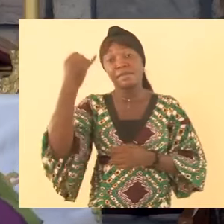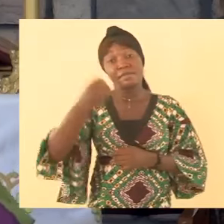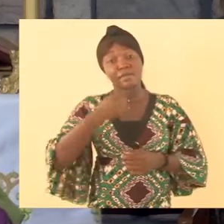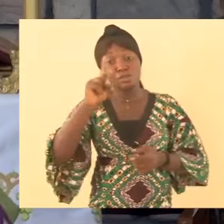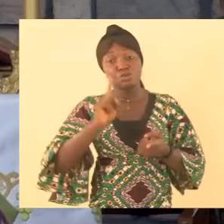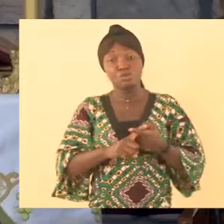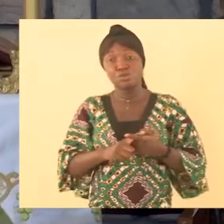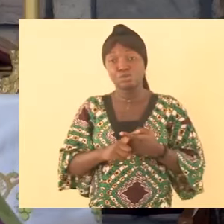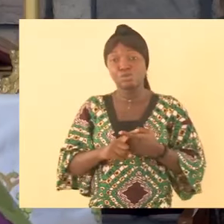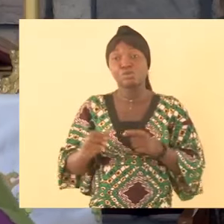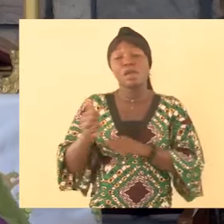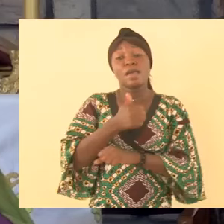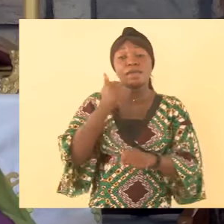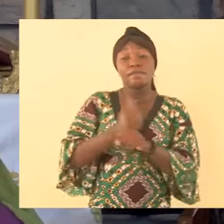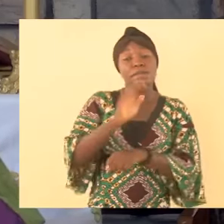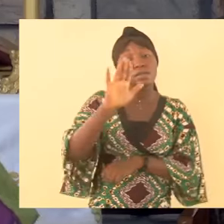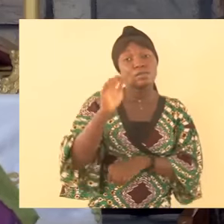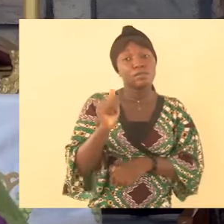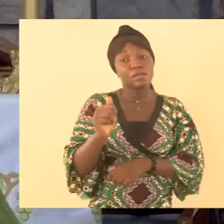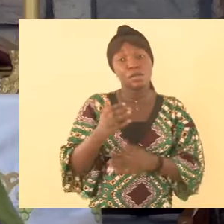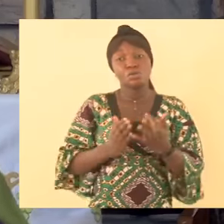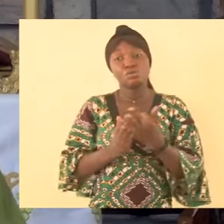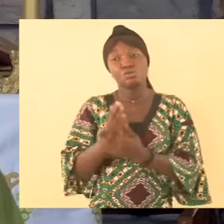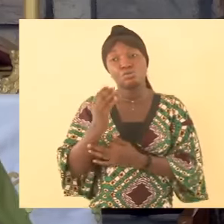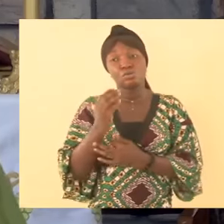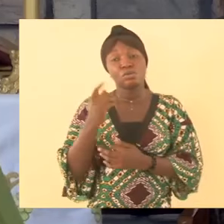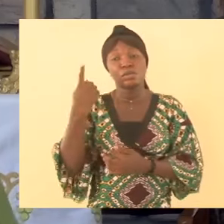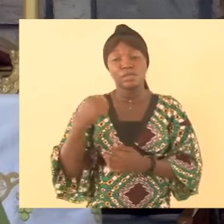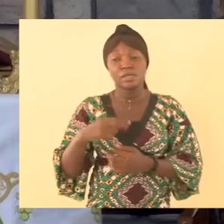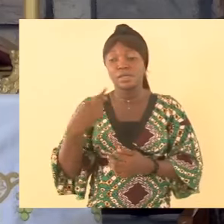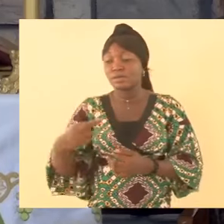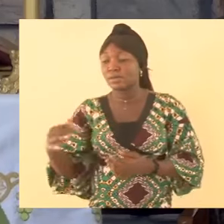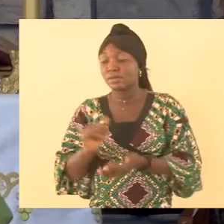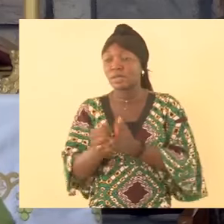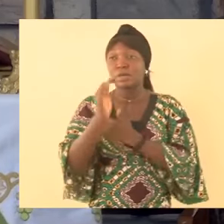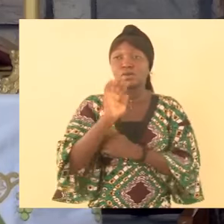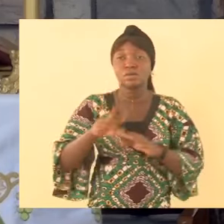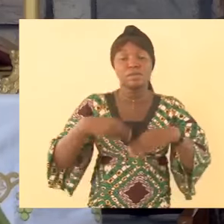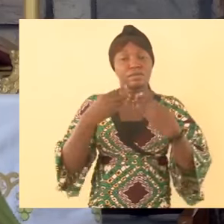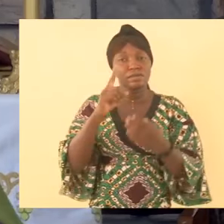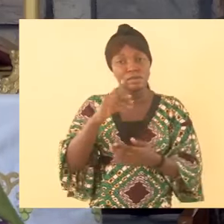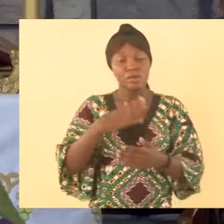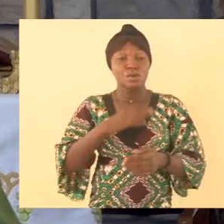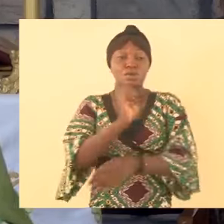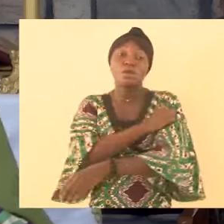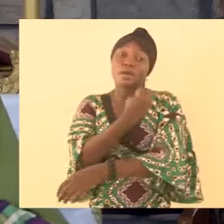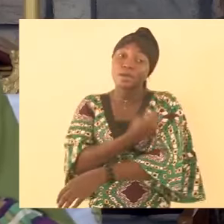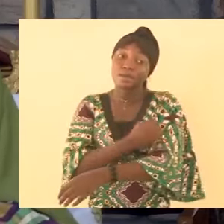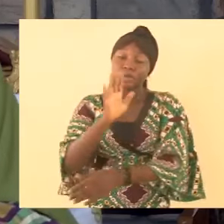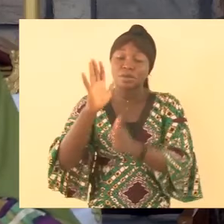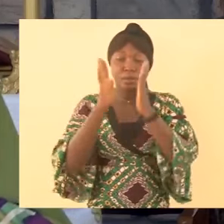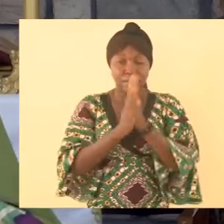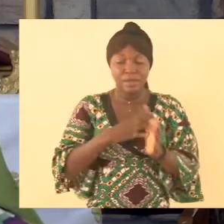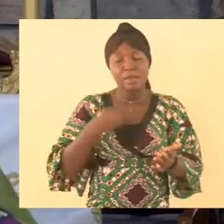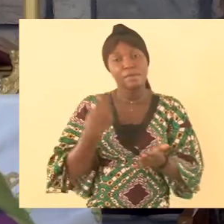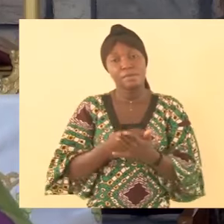am inviting you to invest yourself through the resources that God has given you, your energy,